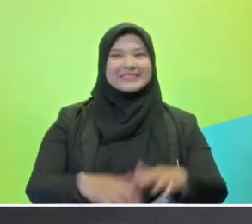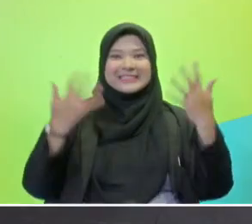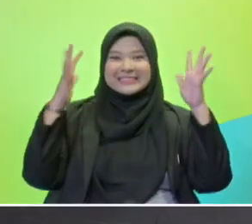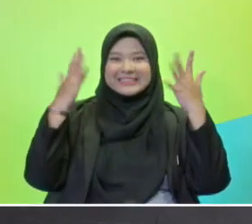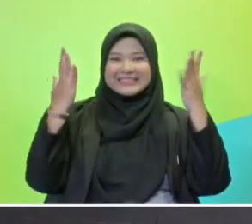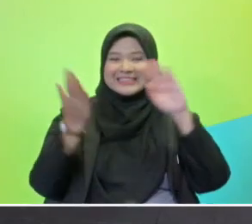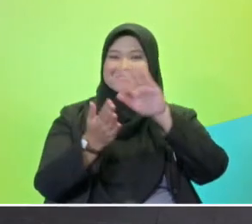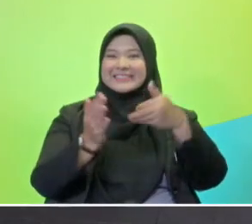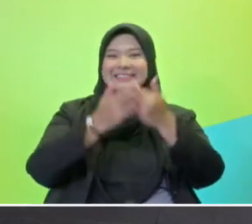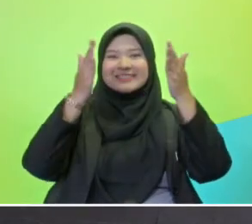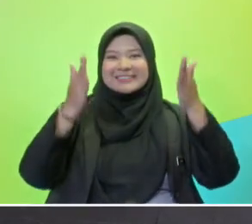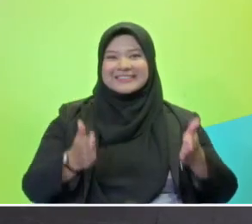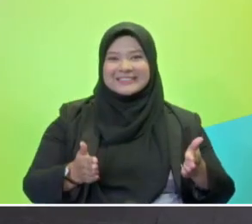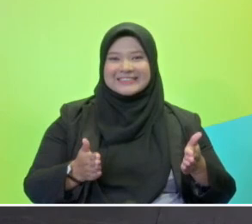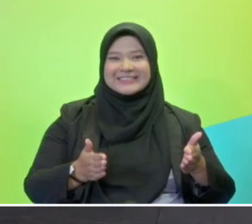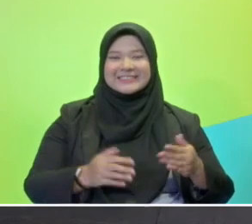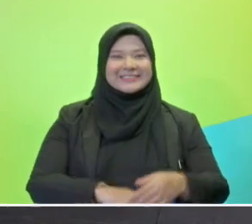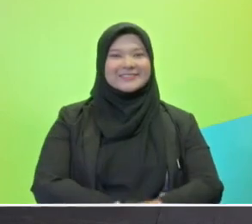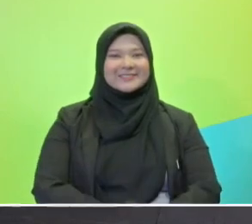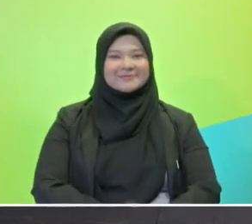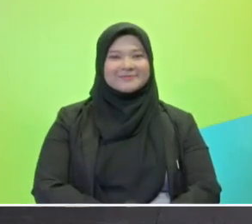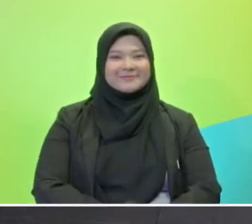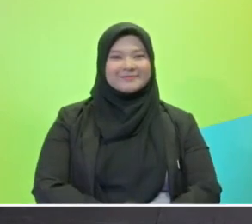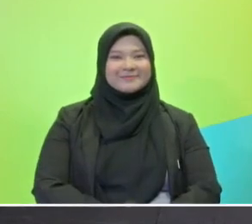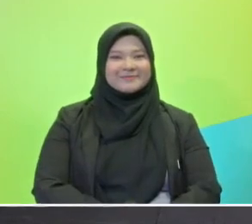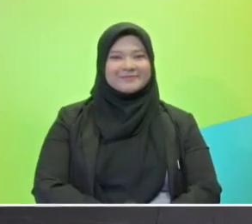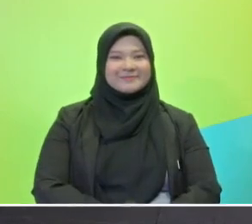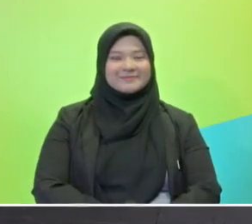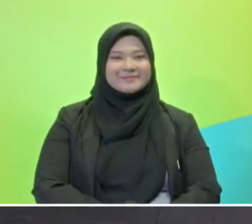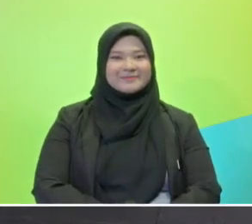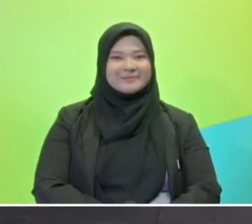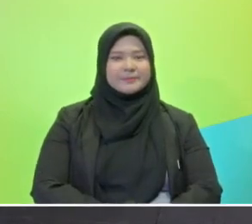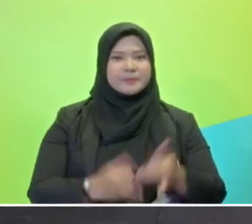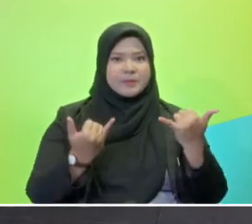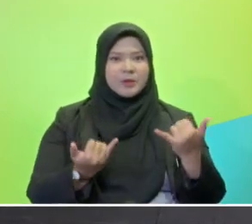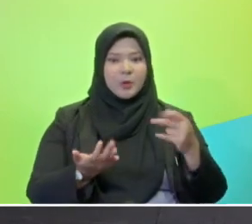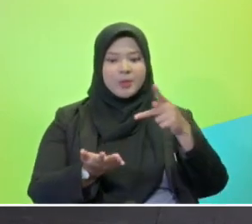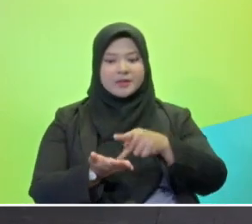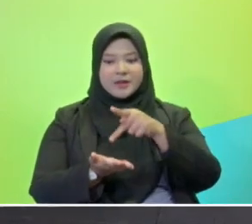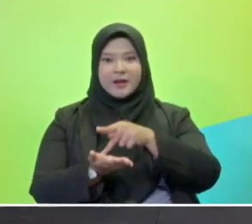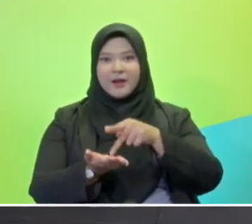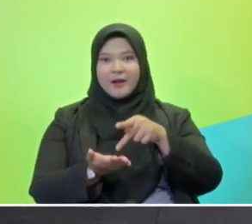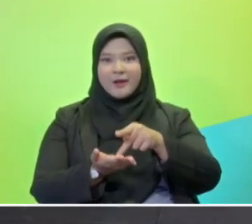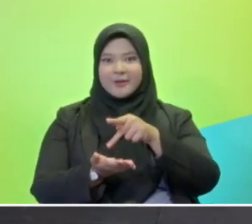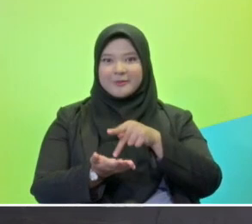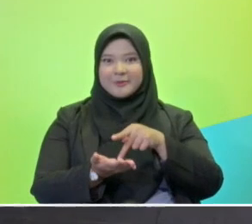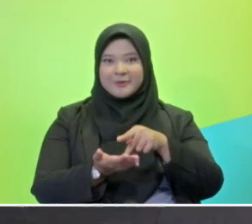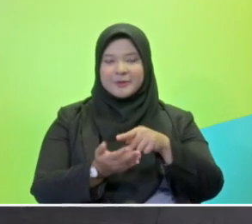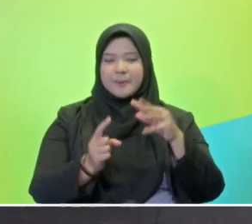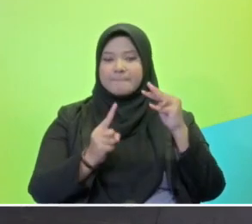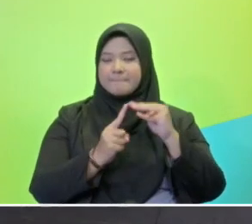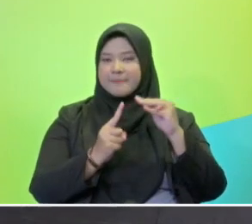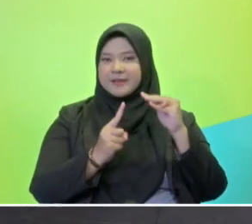you. Welcome. So, let's see what have our friends got for today. So, each of them